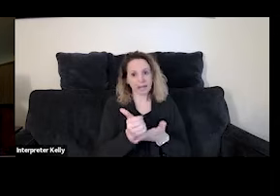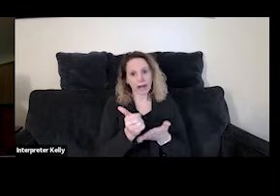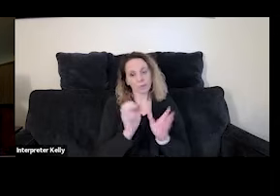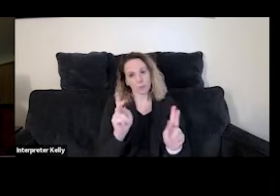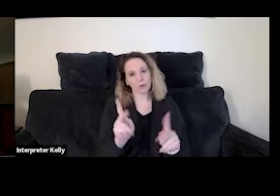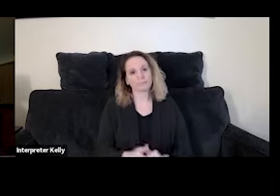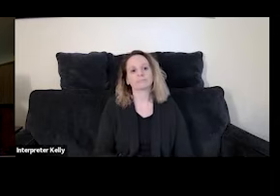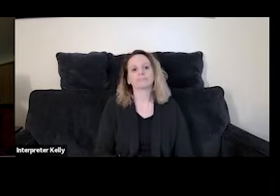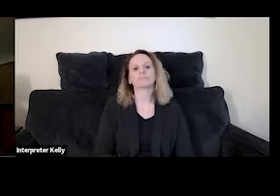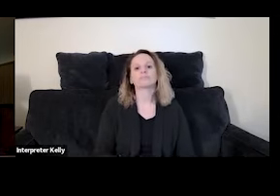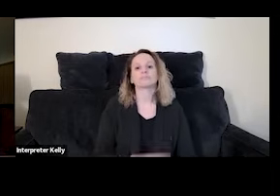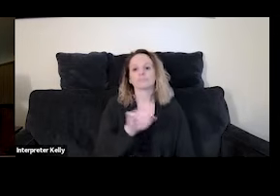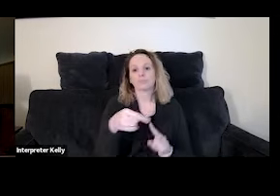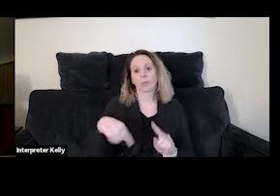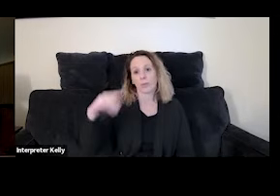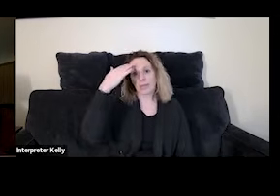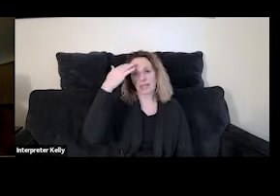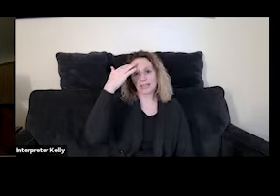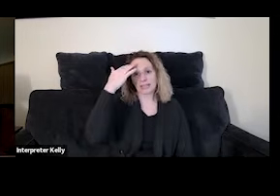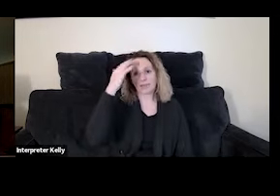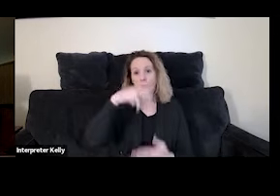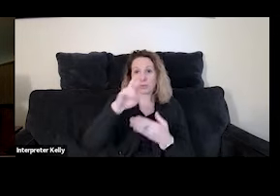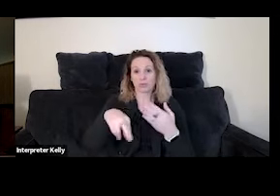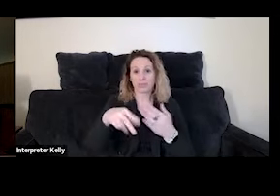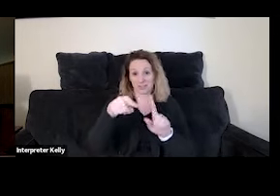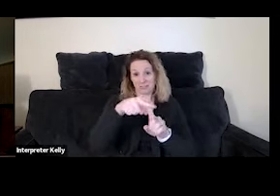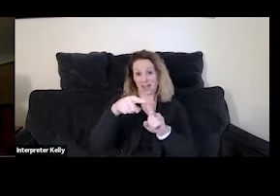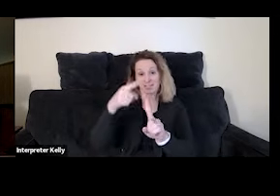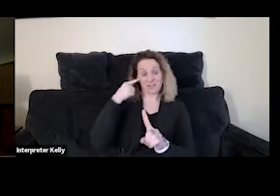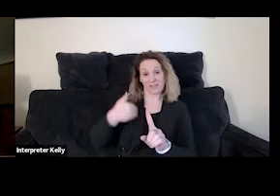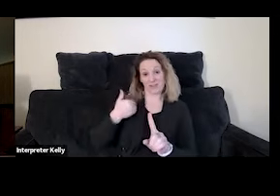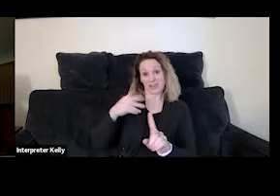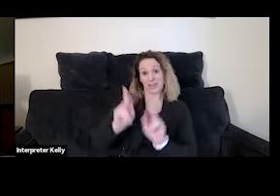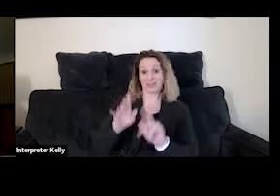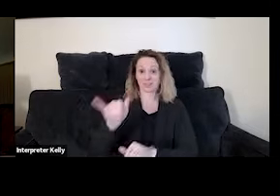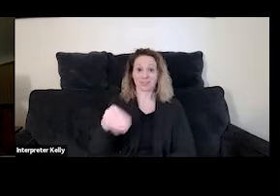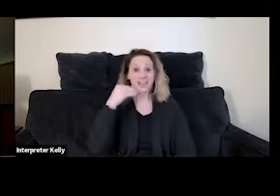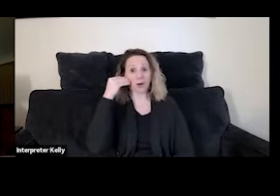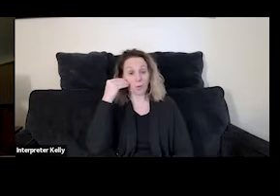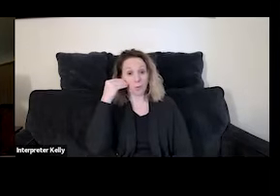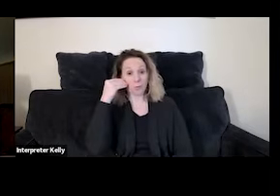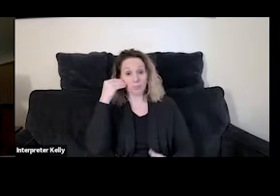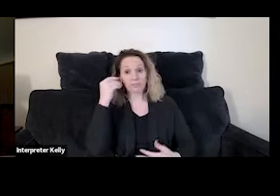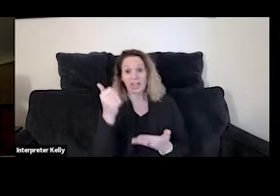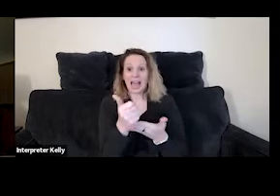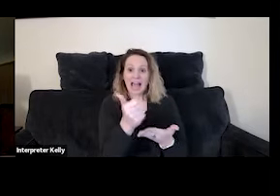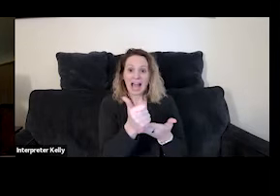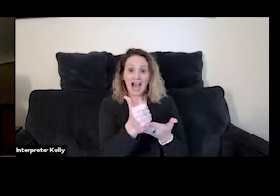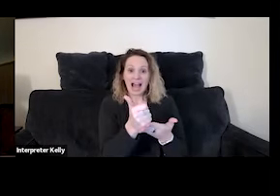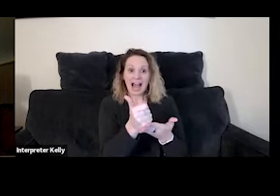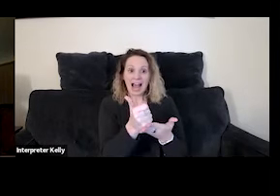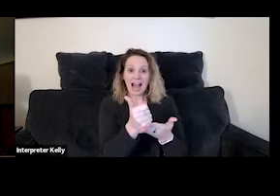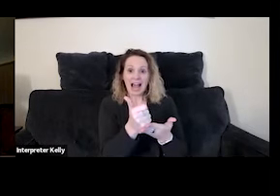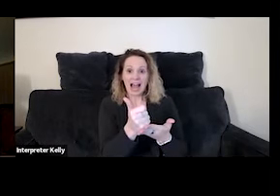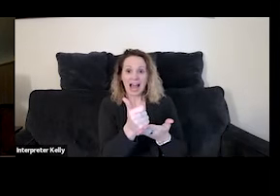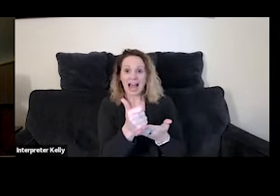In particular, when they know that the outcomes are positive for young people to stay in their own homes and to help them actually return to